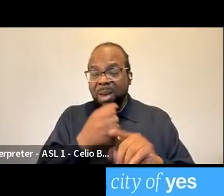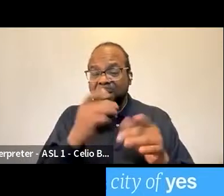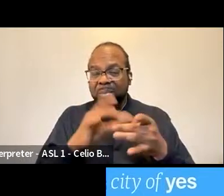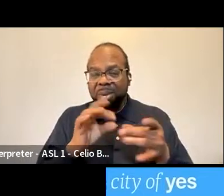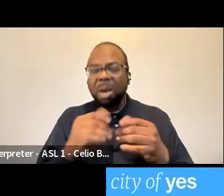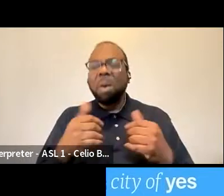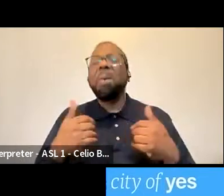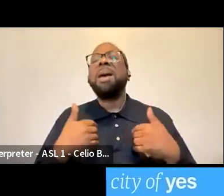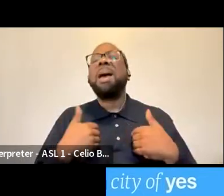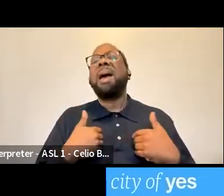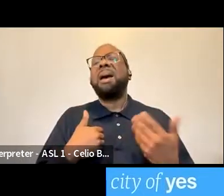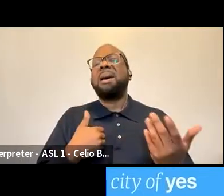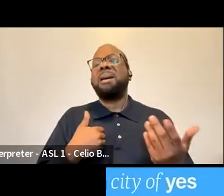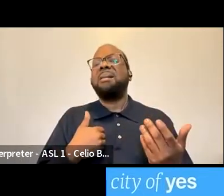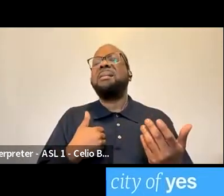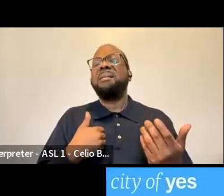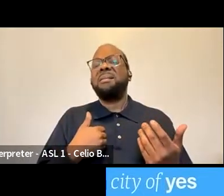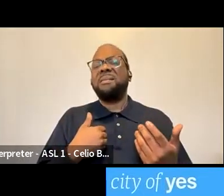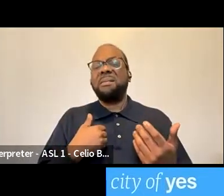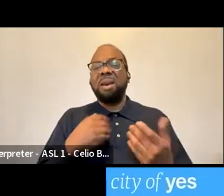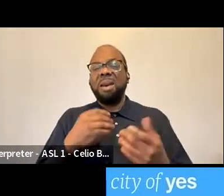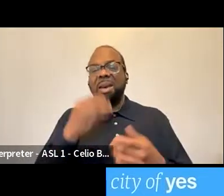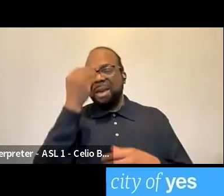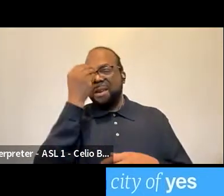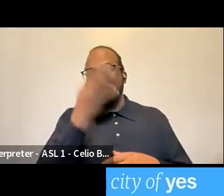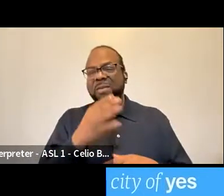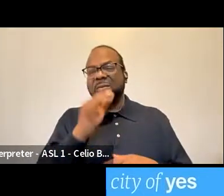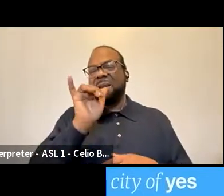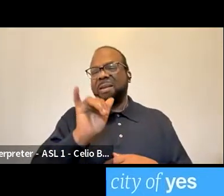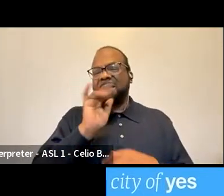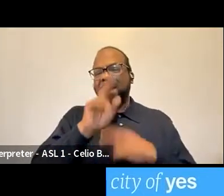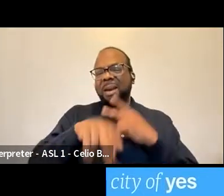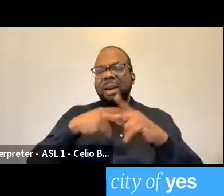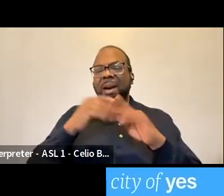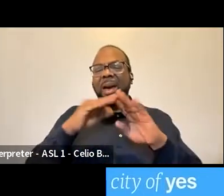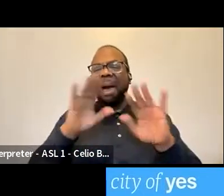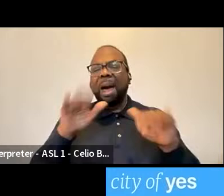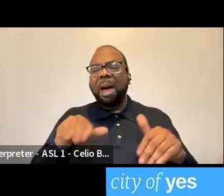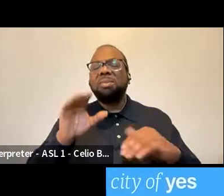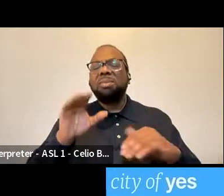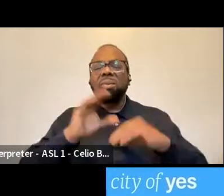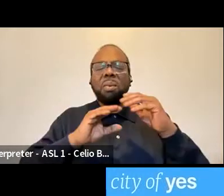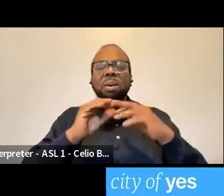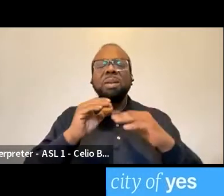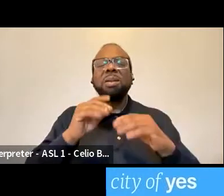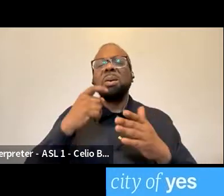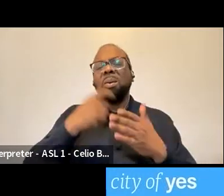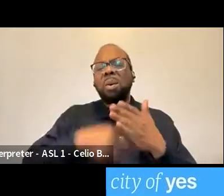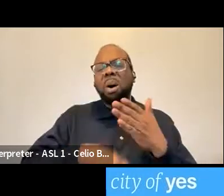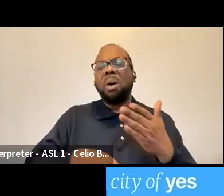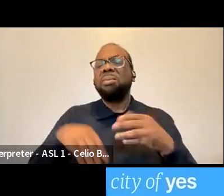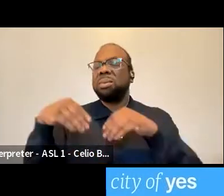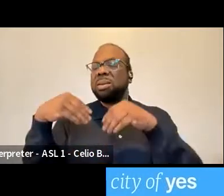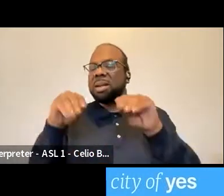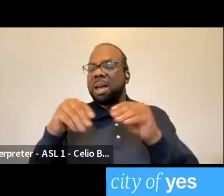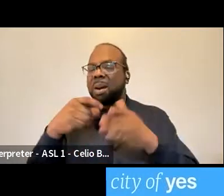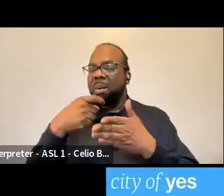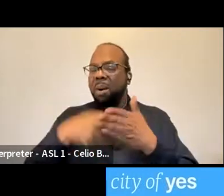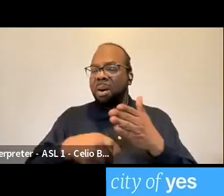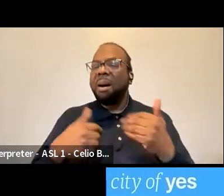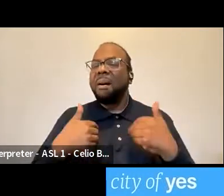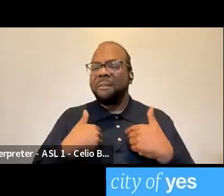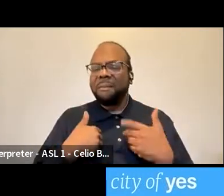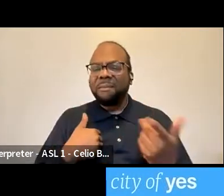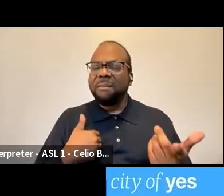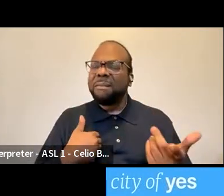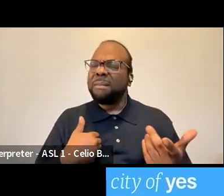have data from that type of housing in that era, including construction costs, including sales prices, things like that. And we think it's